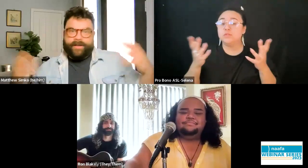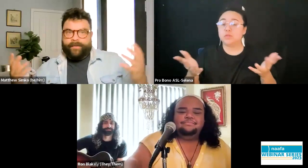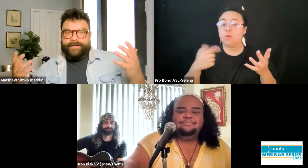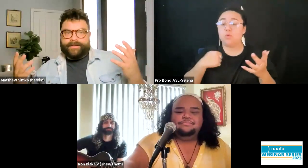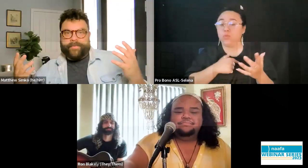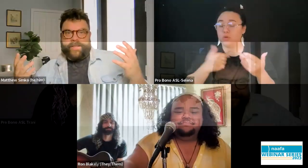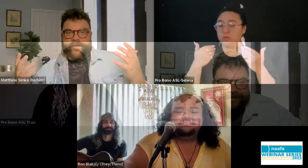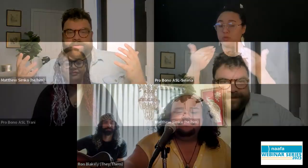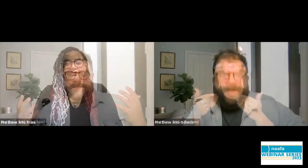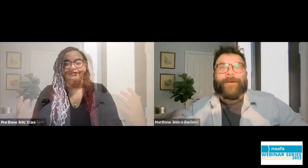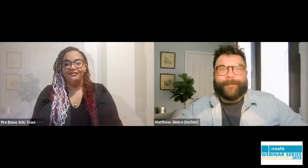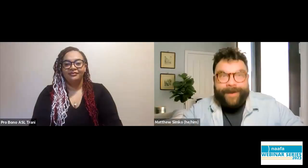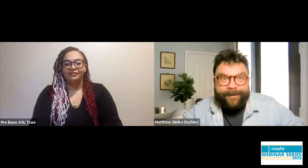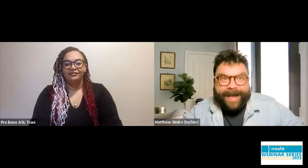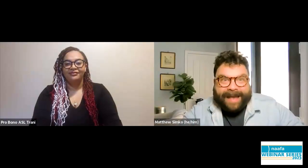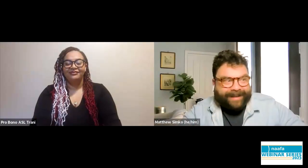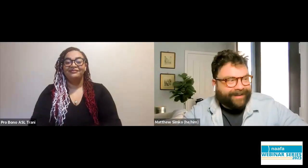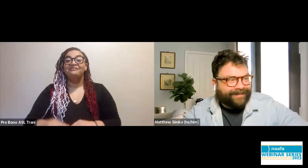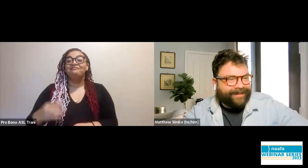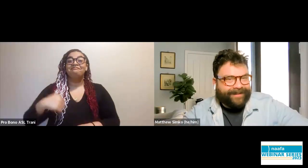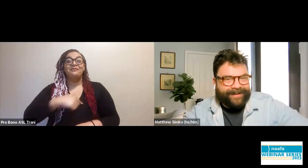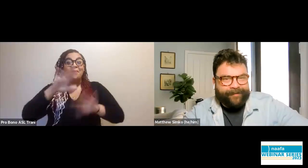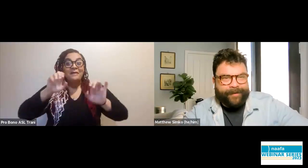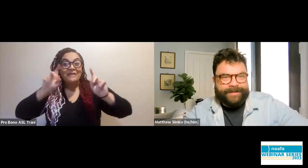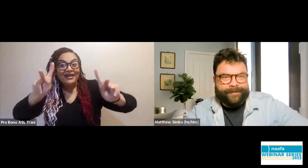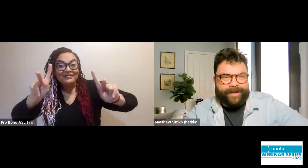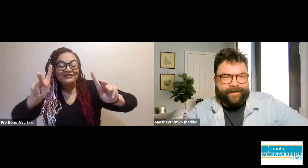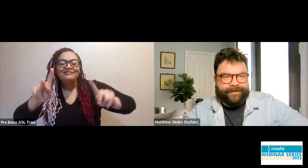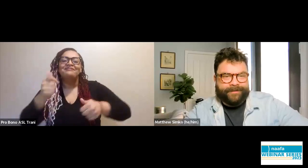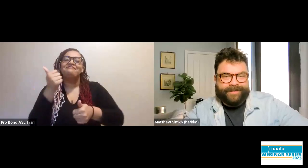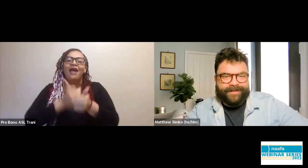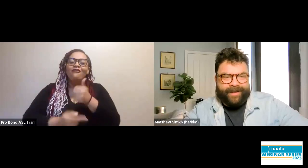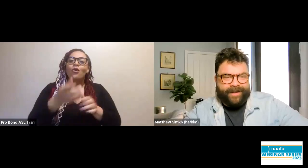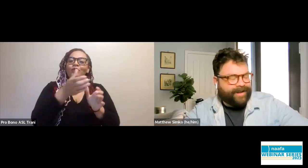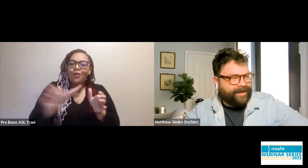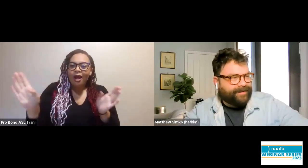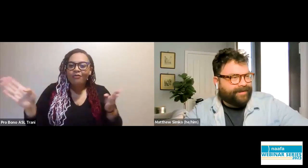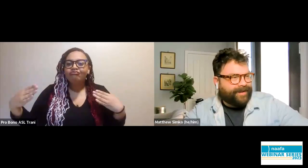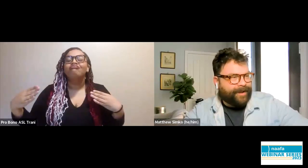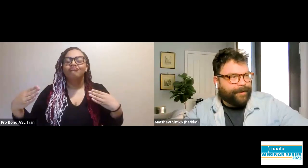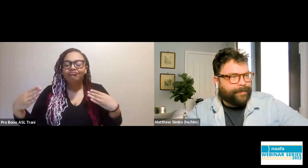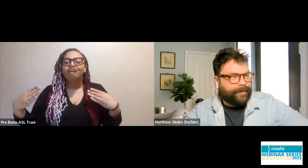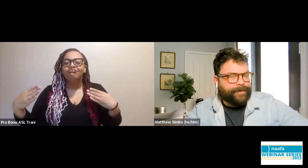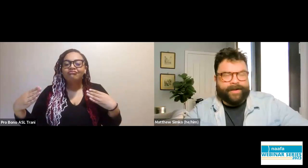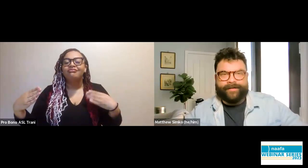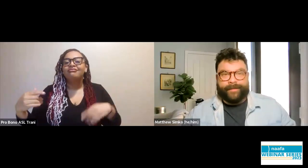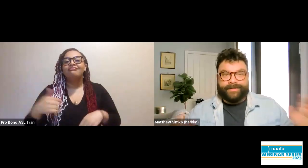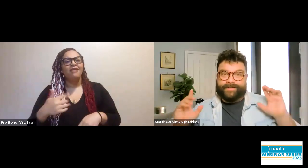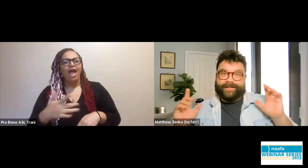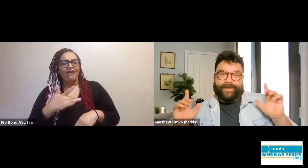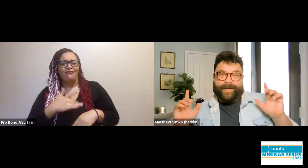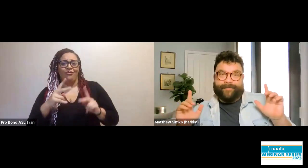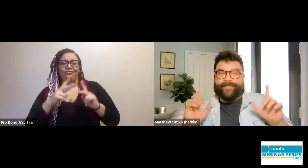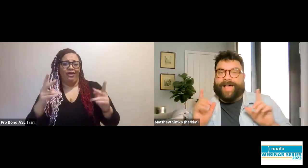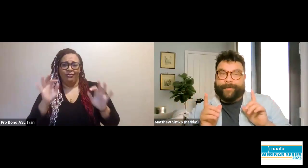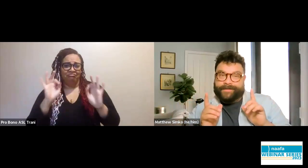are going to go into some breakout rooms now. We are back. Everyone's breakout rooms. I hope we're productive. We